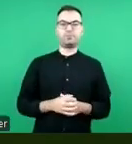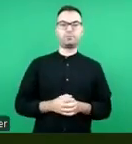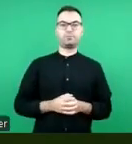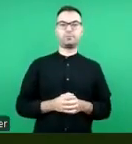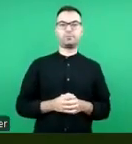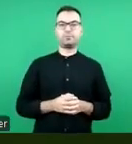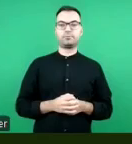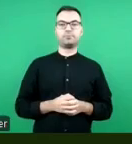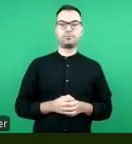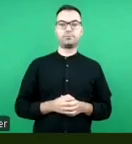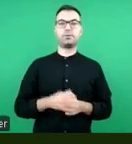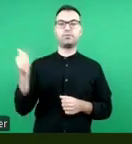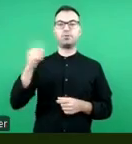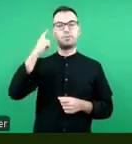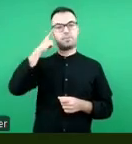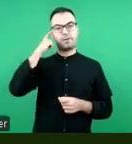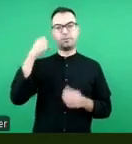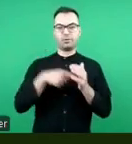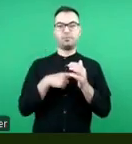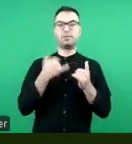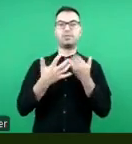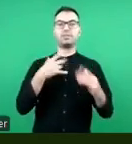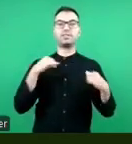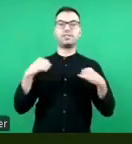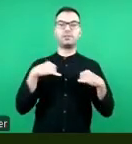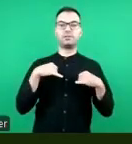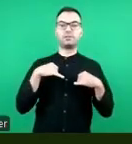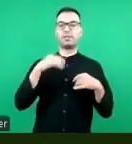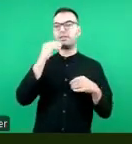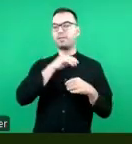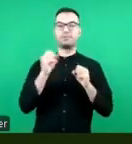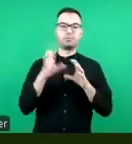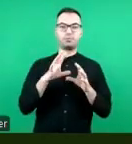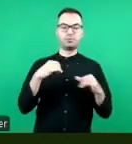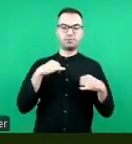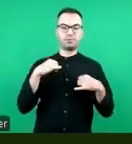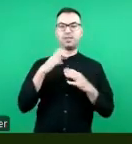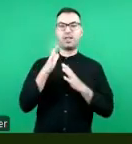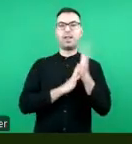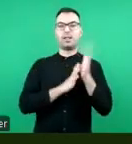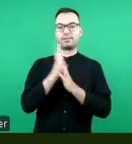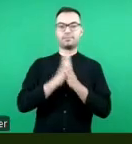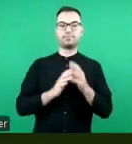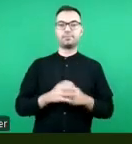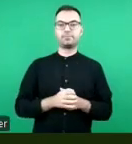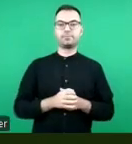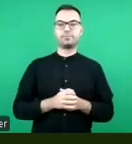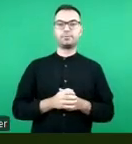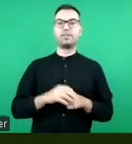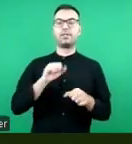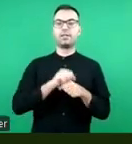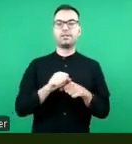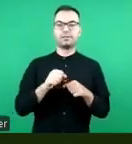And that's what we have to keep in mind if we discuss about how to manage best disturbed forests. There's a lot of beliefs